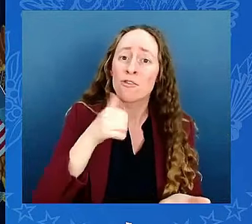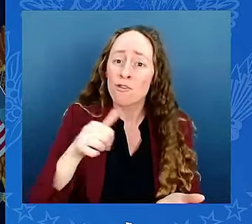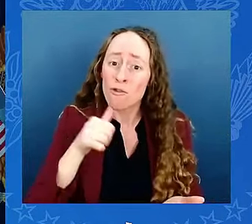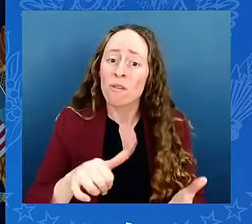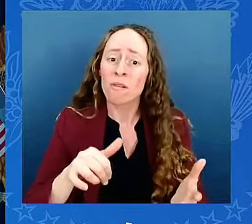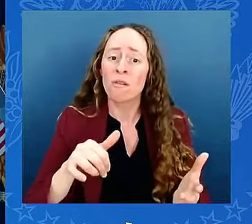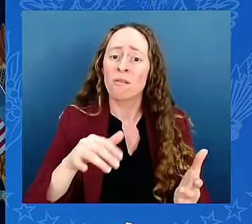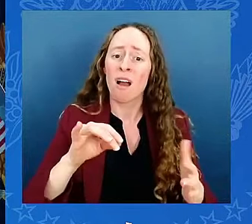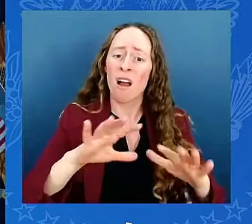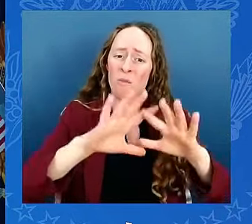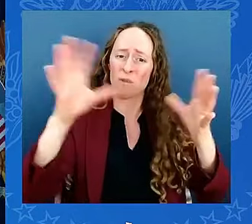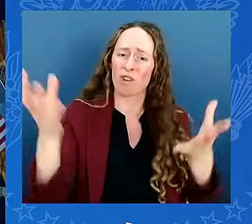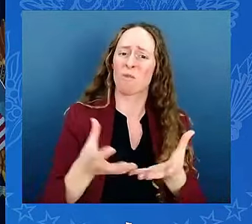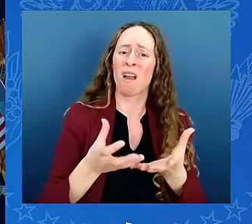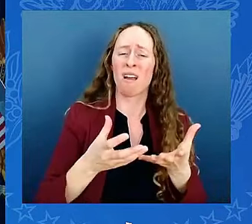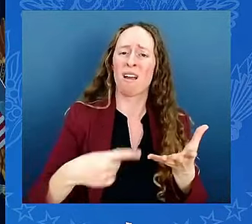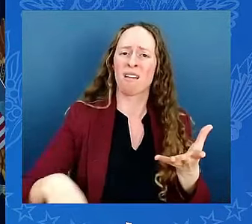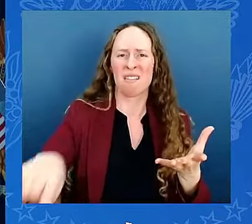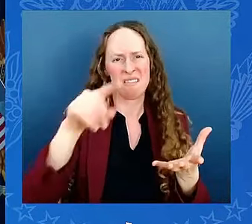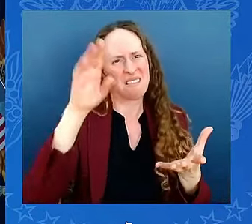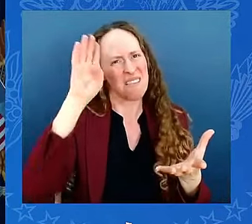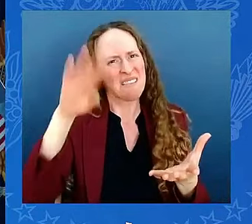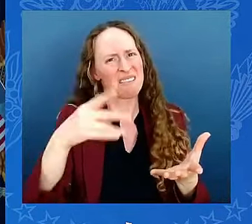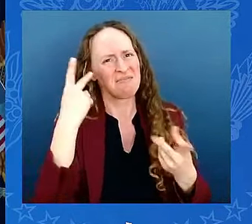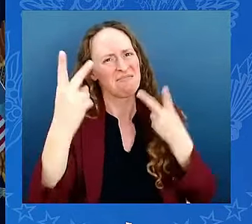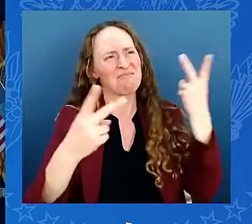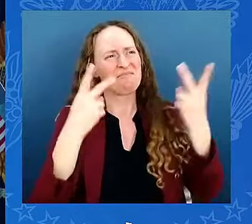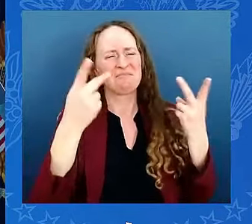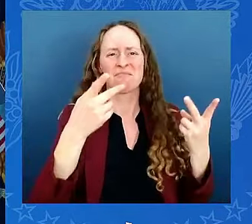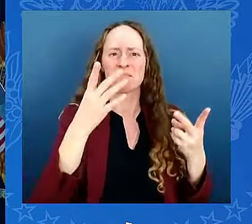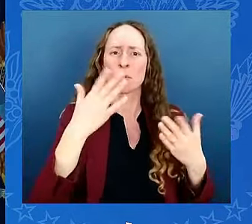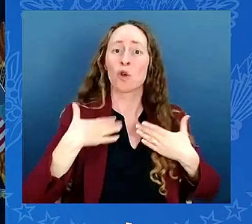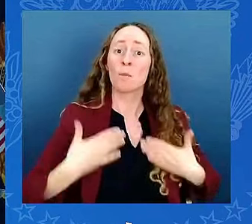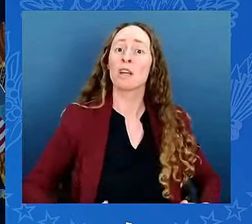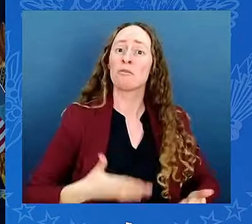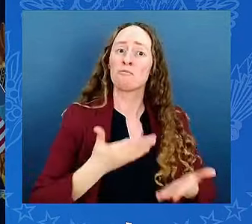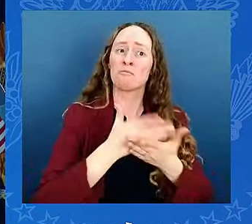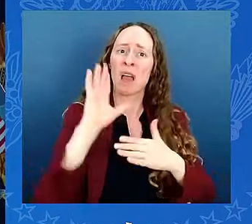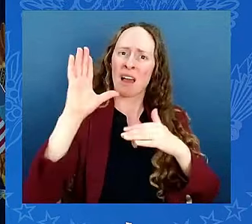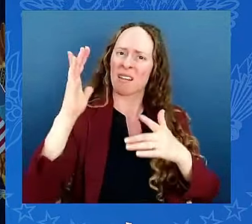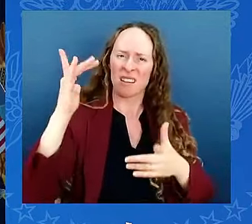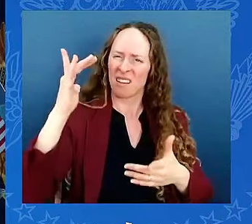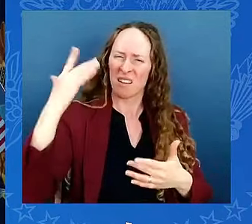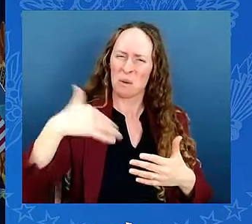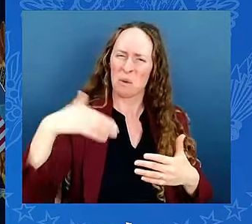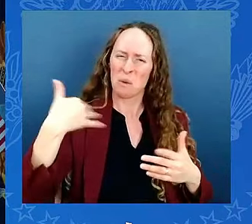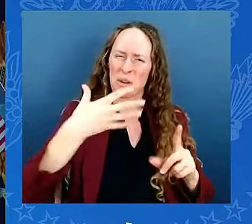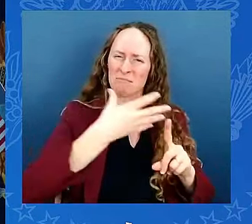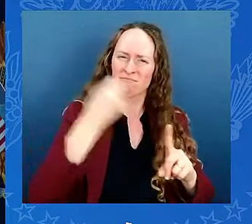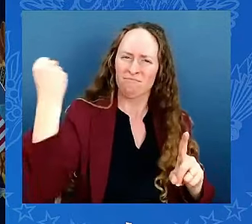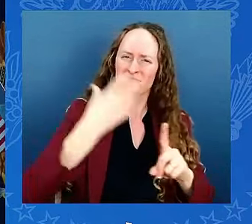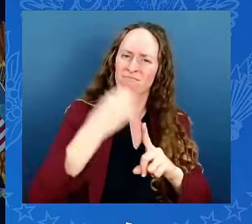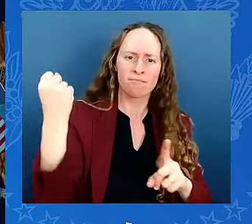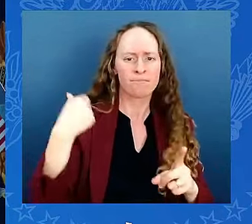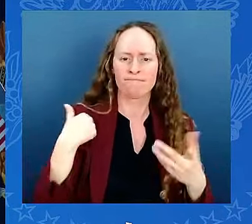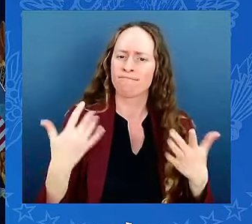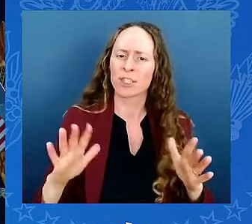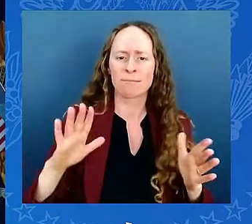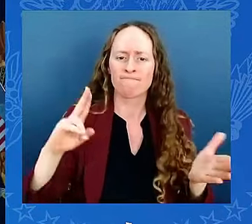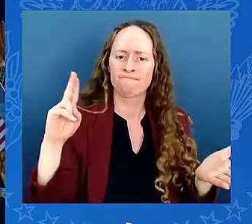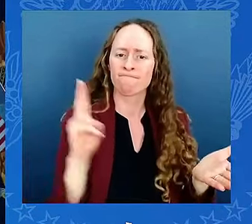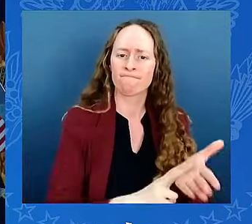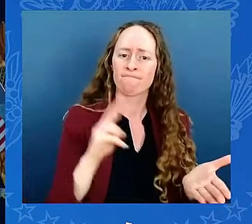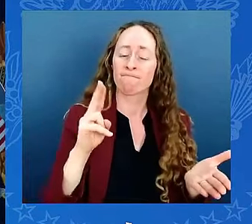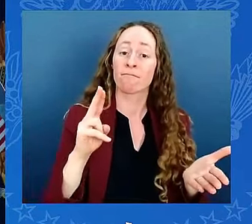rights. I also signed the historic presidential memorandum to punish individuals around the globe who use rape and